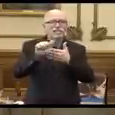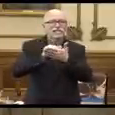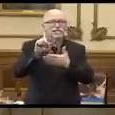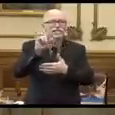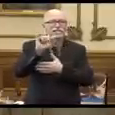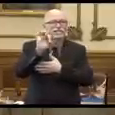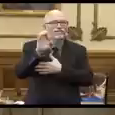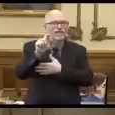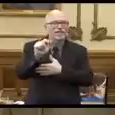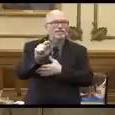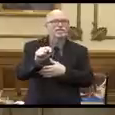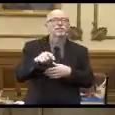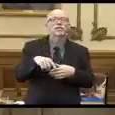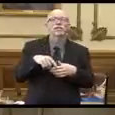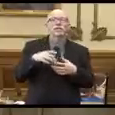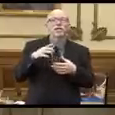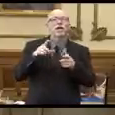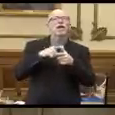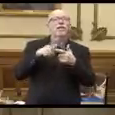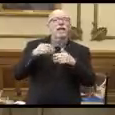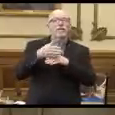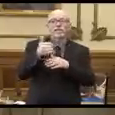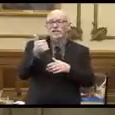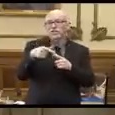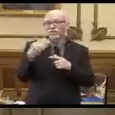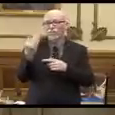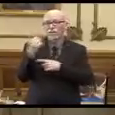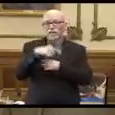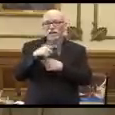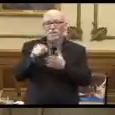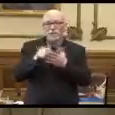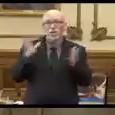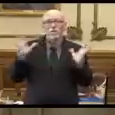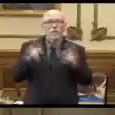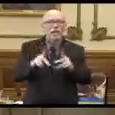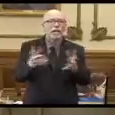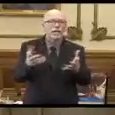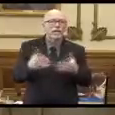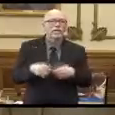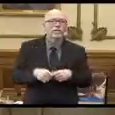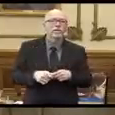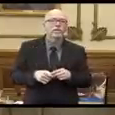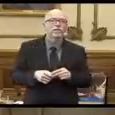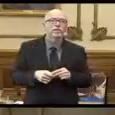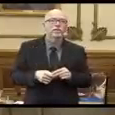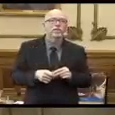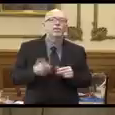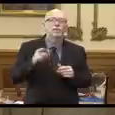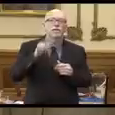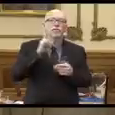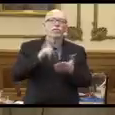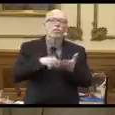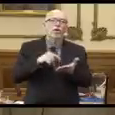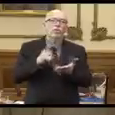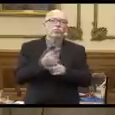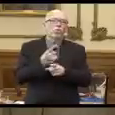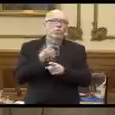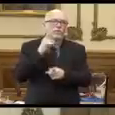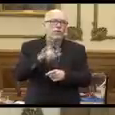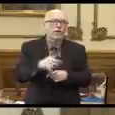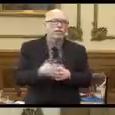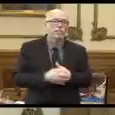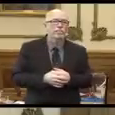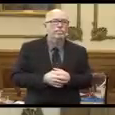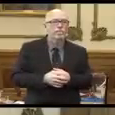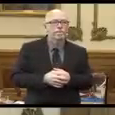then bringing them back after that 10 to 14 period time of days would be what would be appropriate. Yeah,